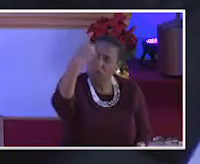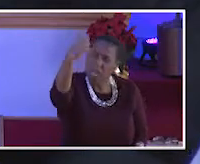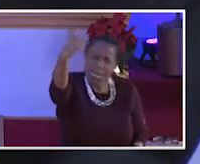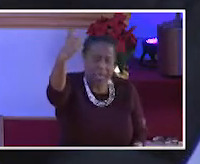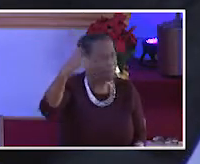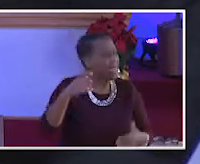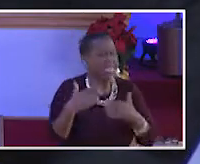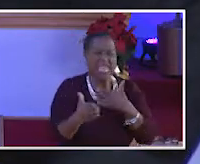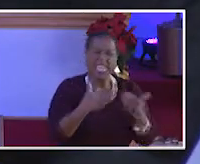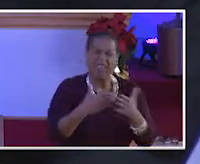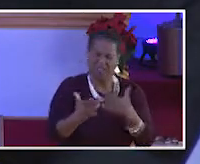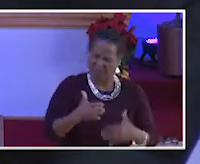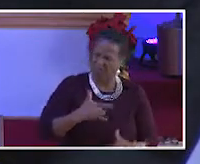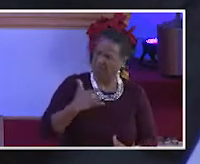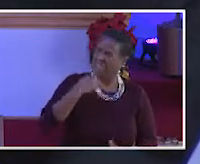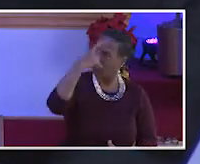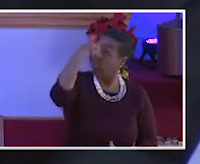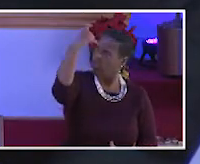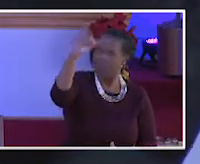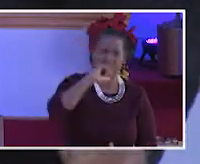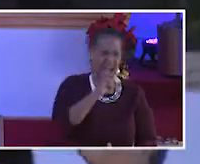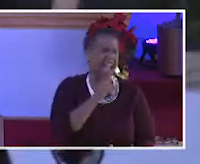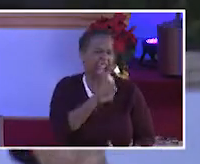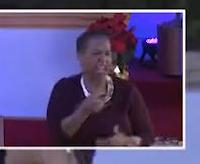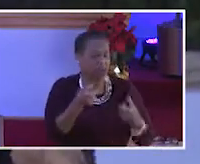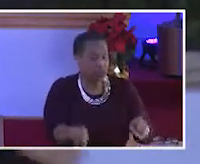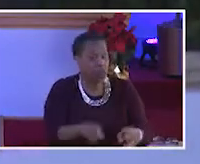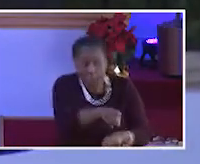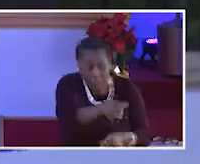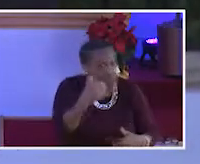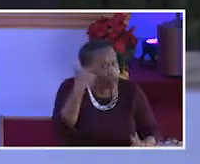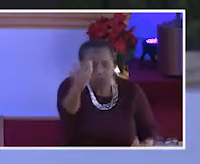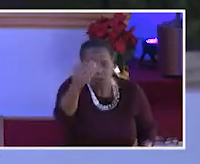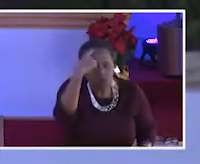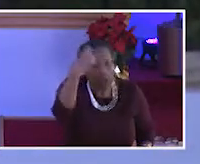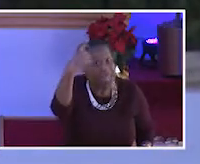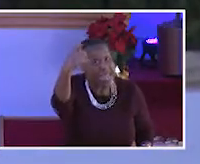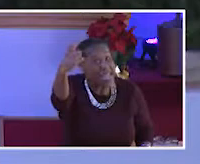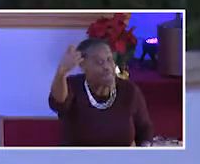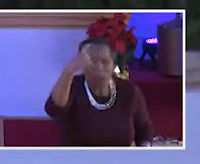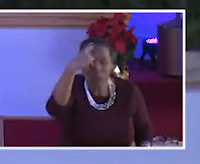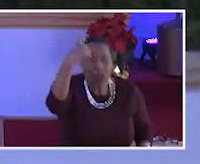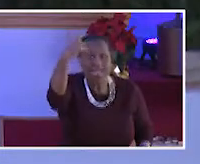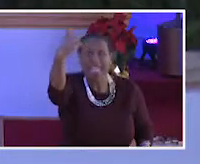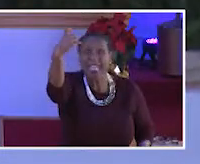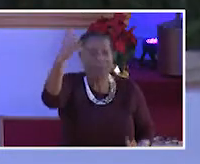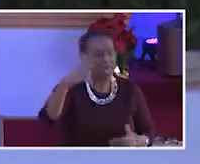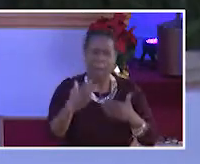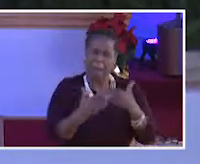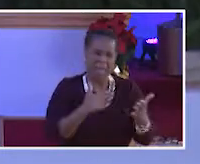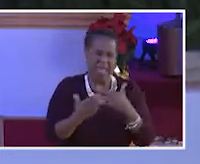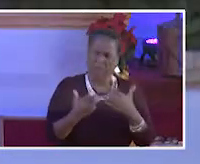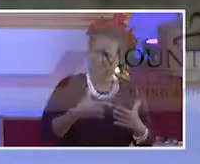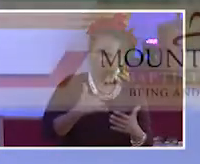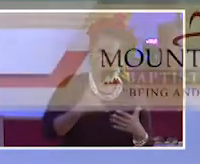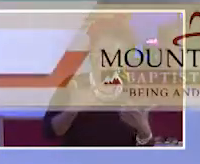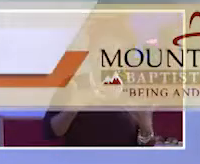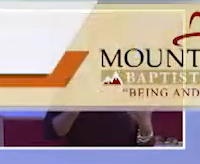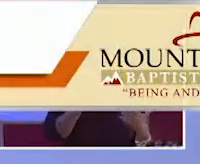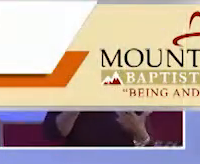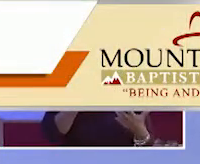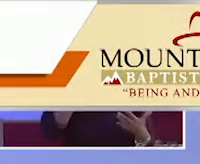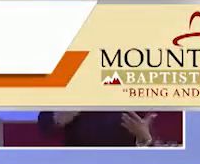looks like the dream will never come true. Dream, even though there may be hostile